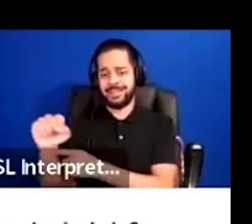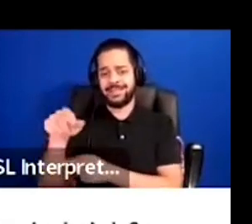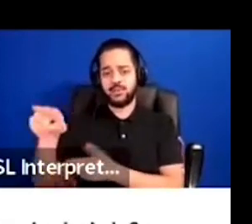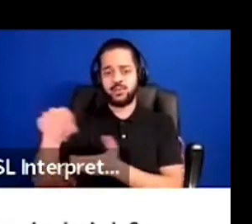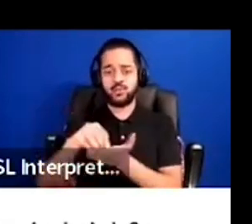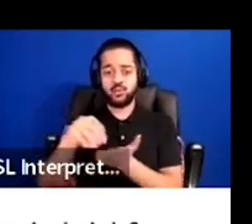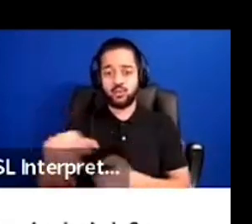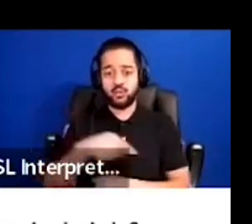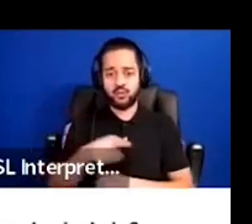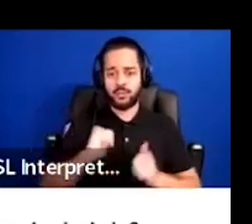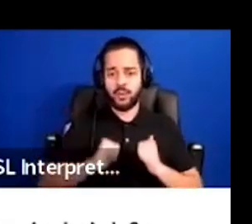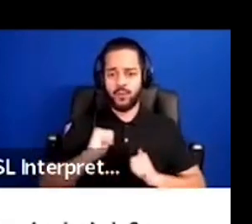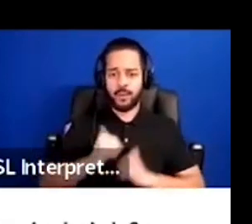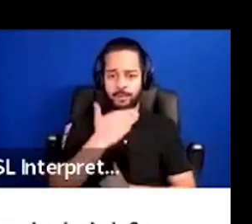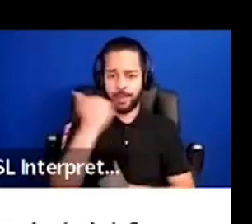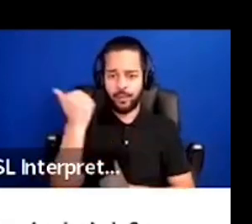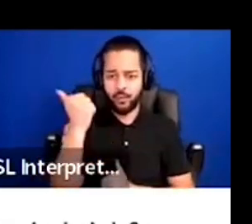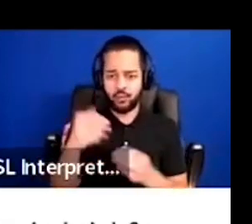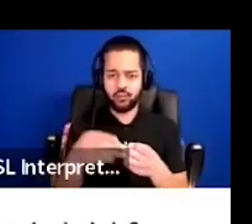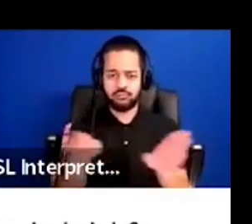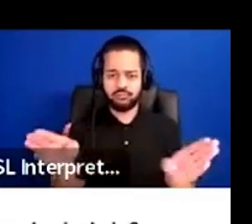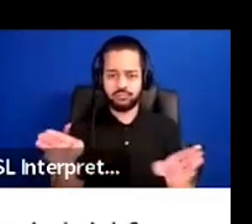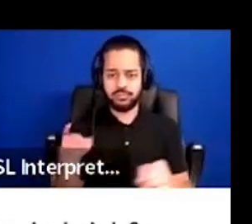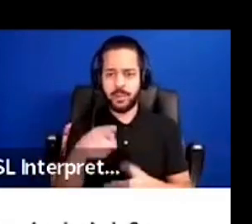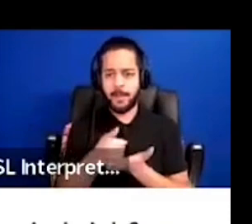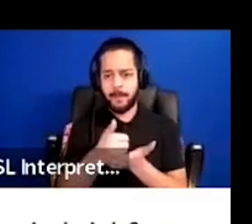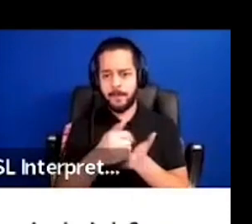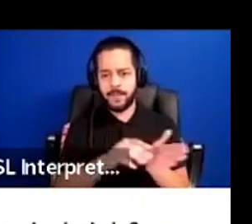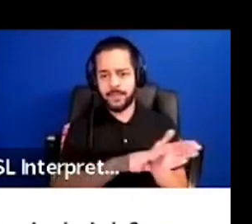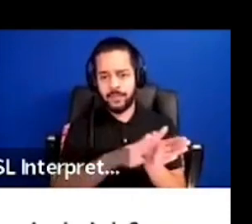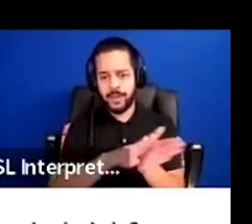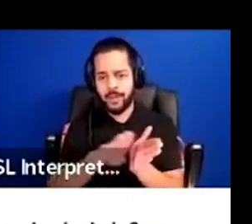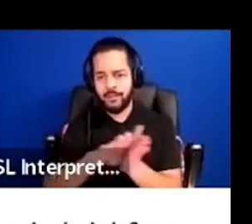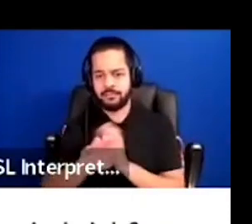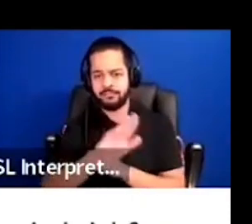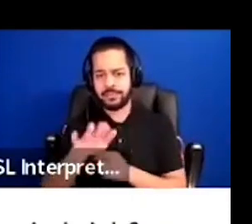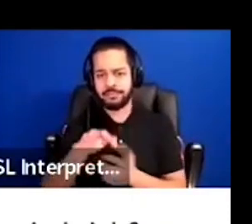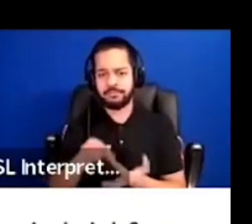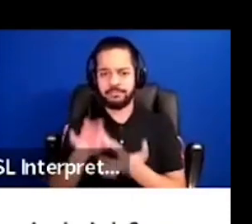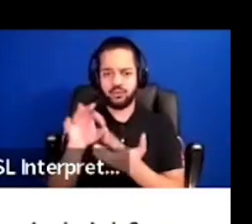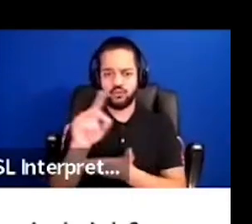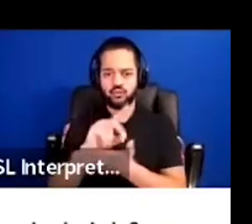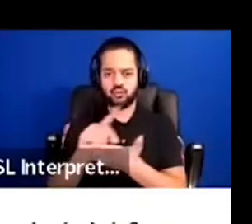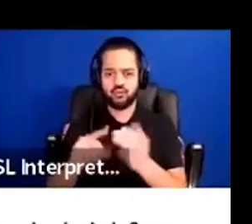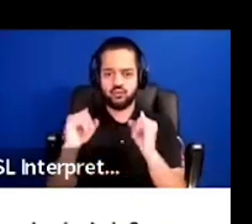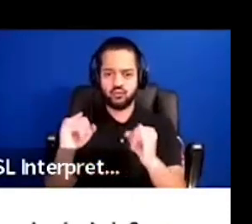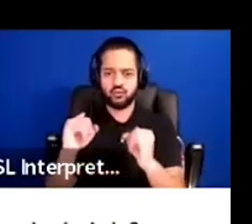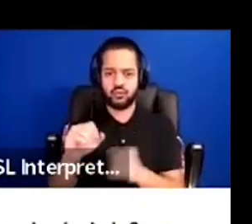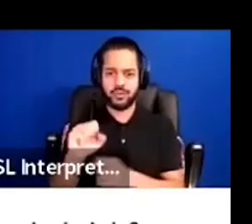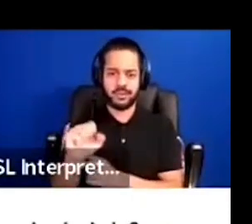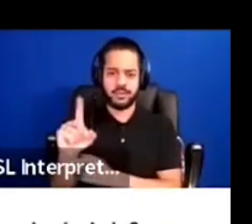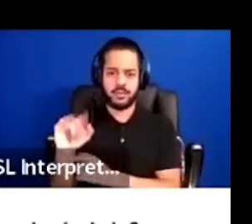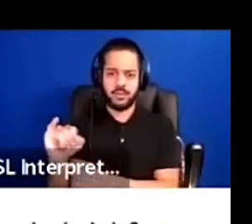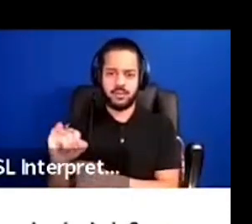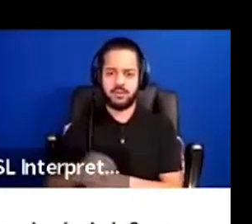when they're developing their specially designed instruction. Next slide, please.